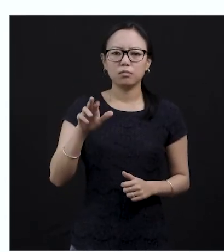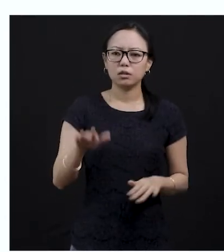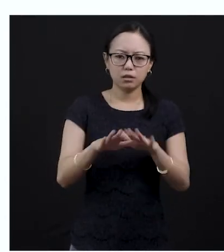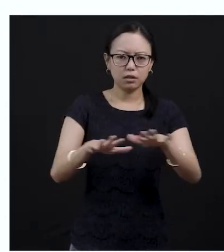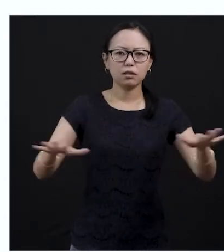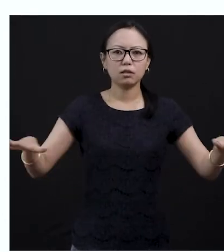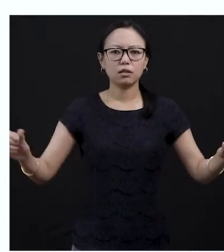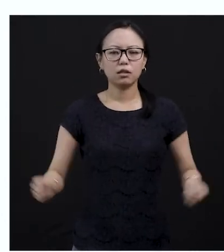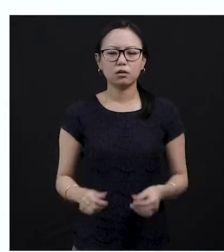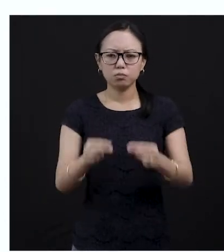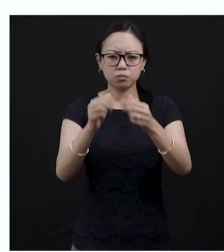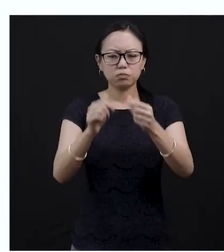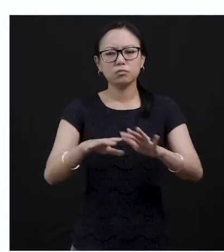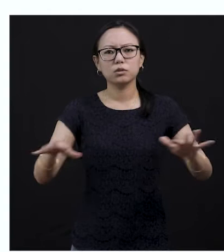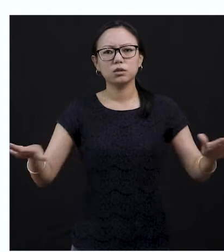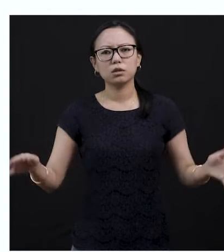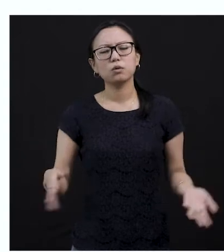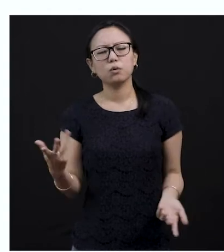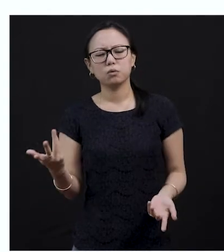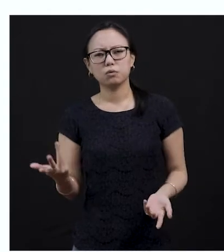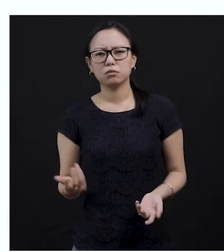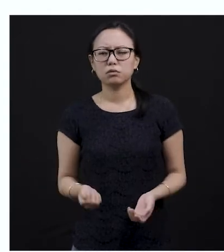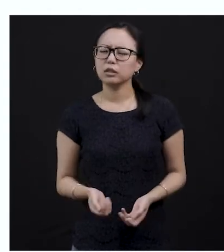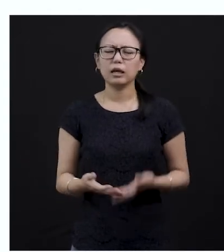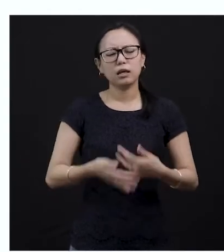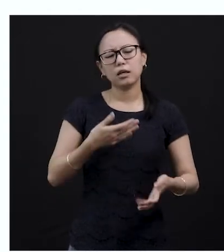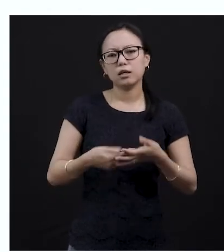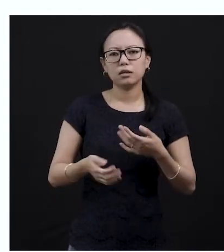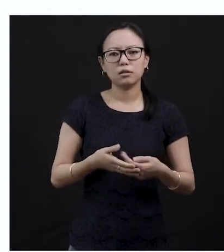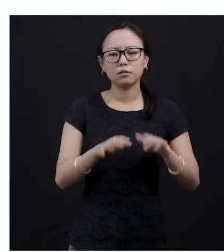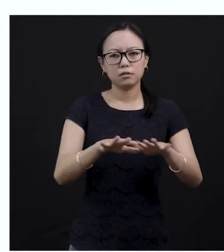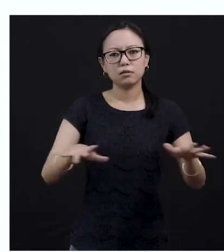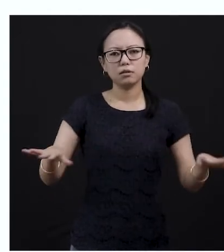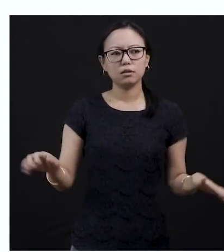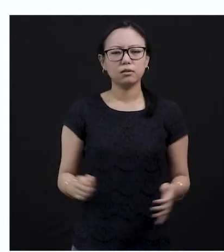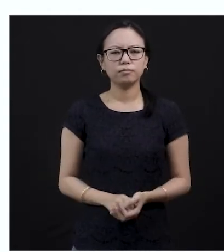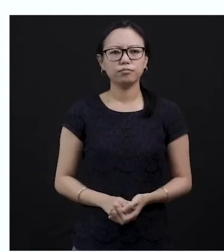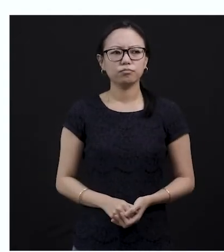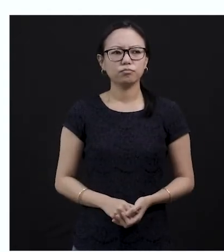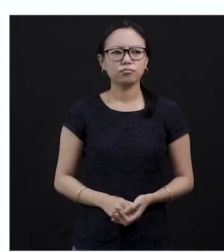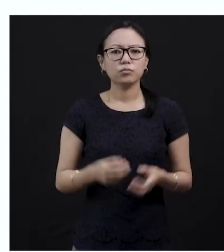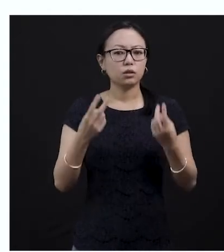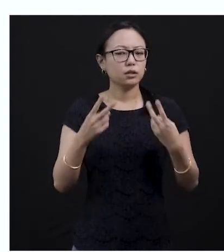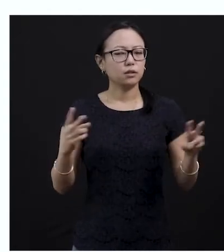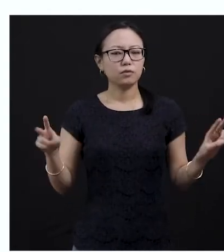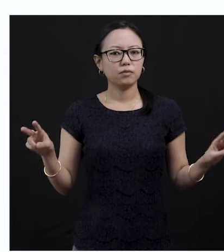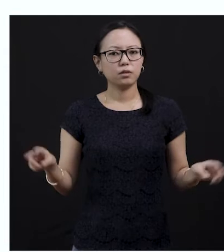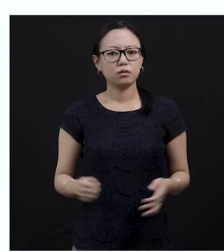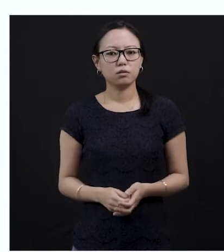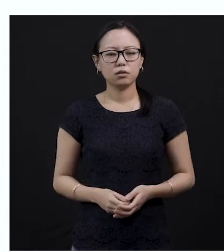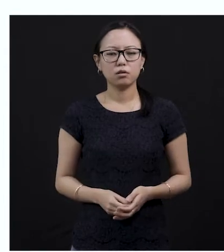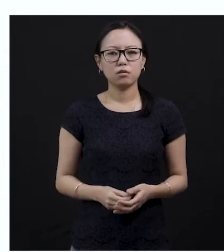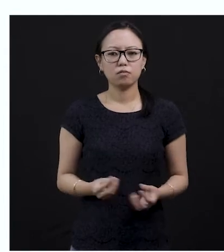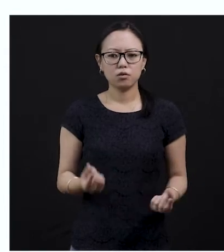mountains, grasslands, right? And in all these different habitats, we find different plants and animals.